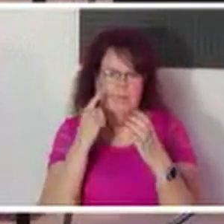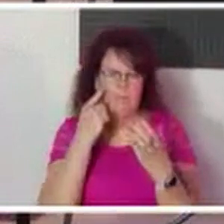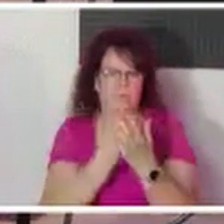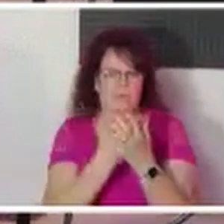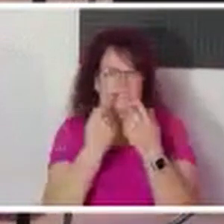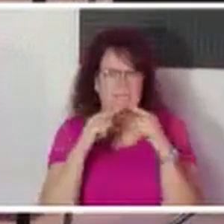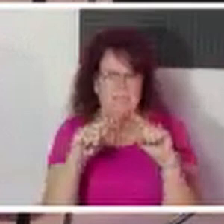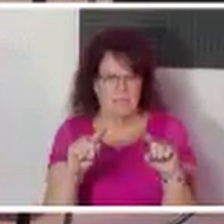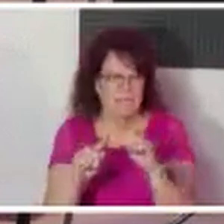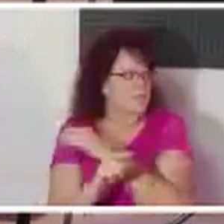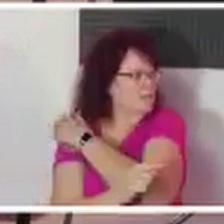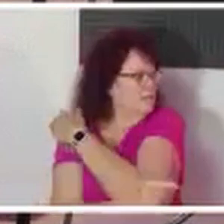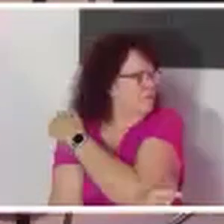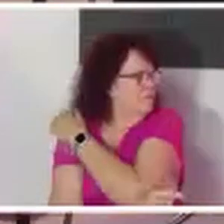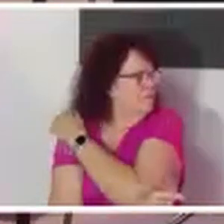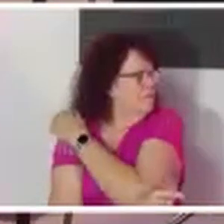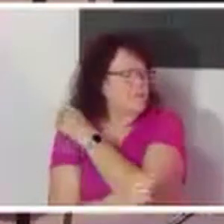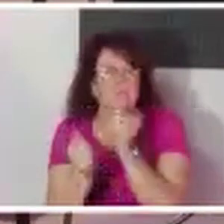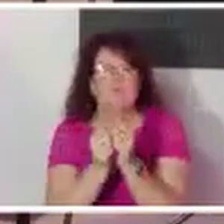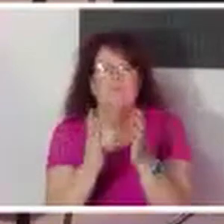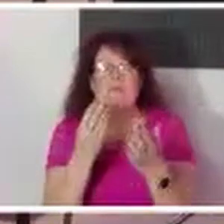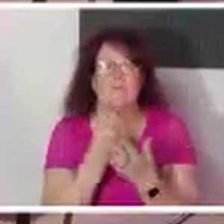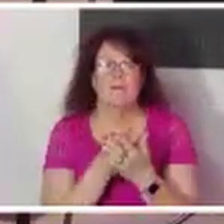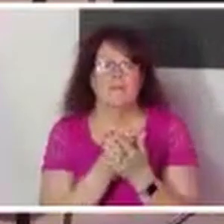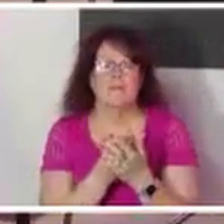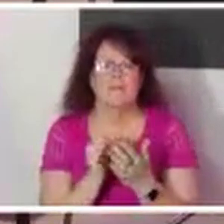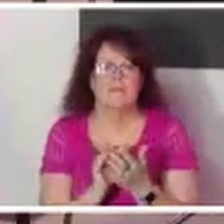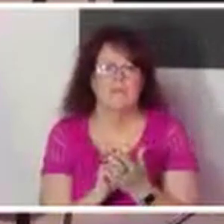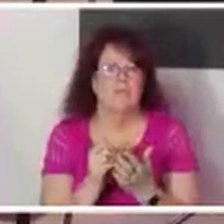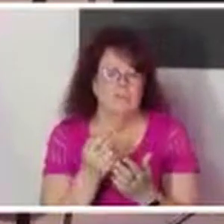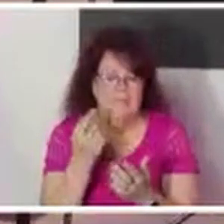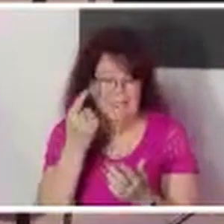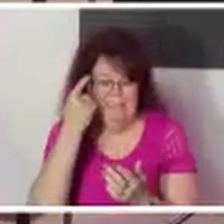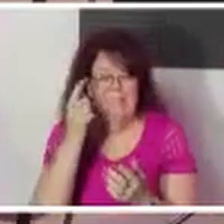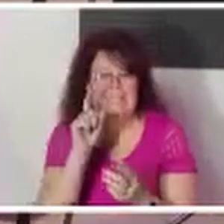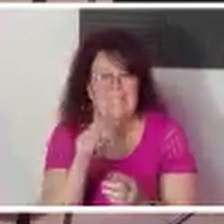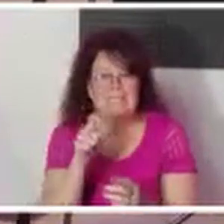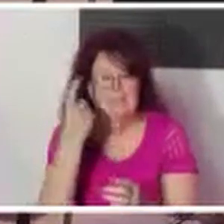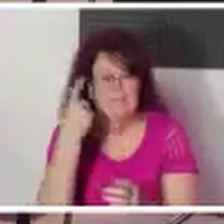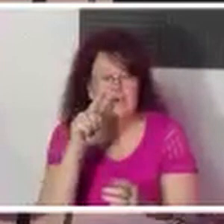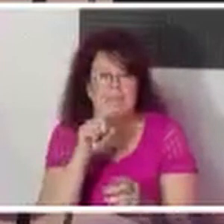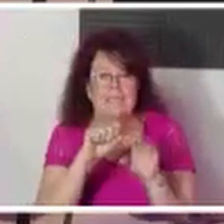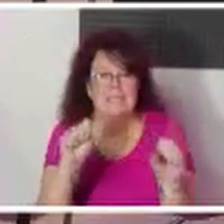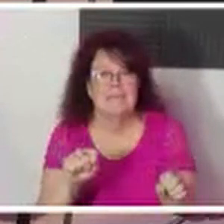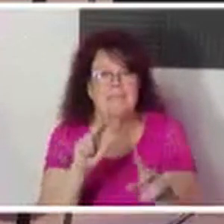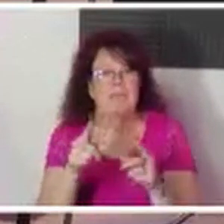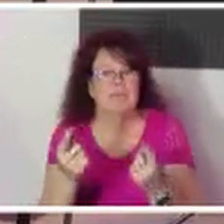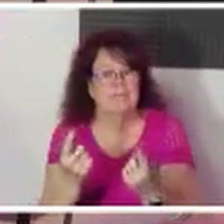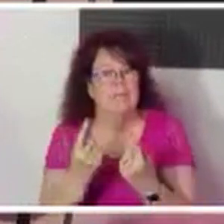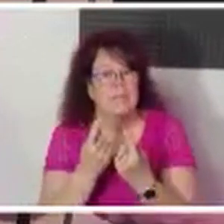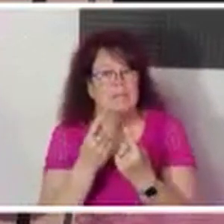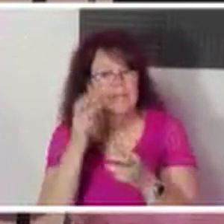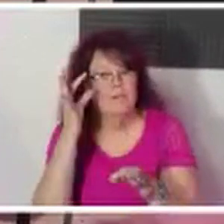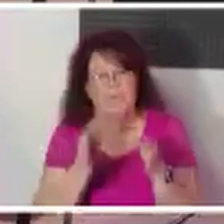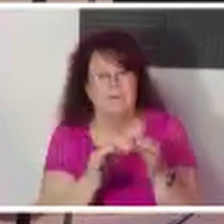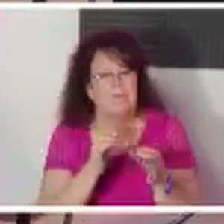which means even without the monetary incentive that we are deeming necessary within the bail system, people are still coming back to court. Even though it's